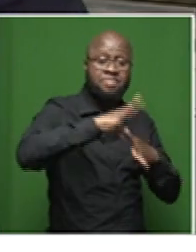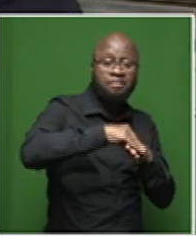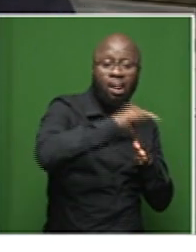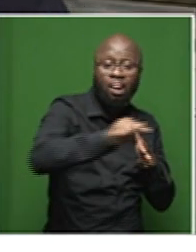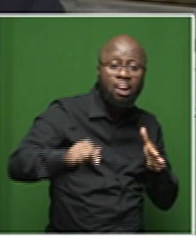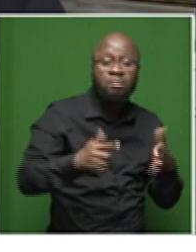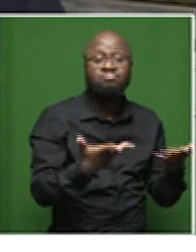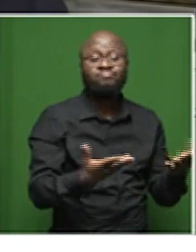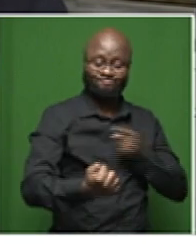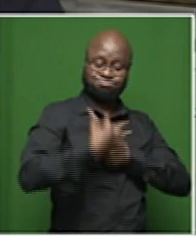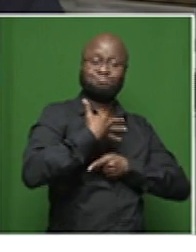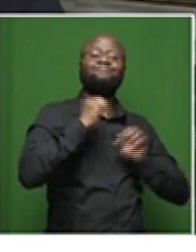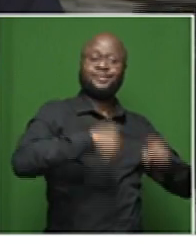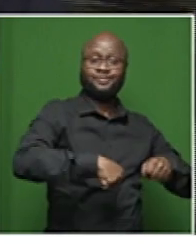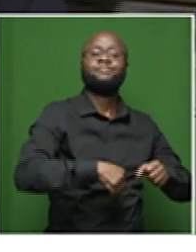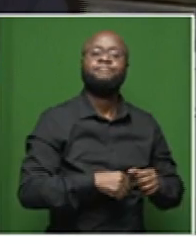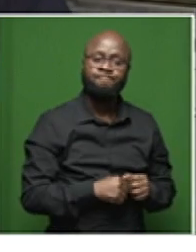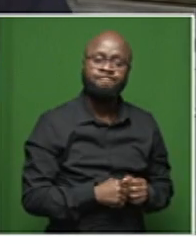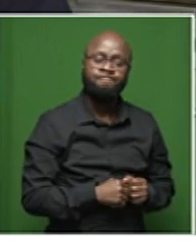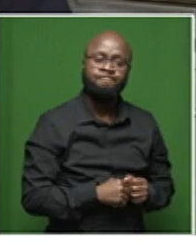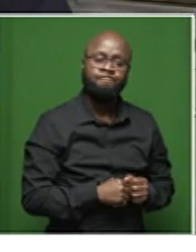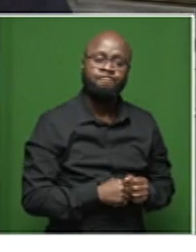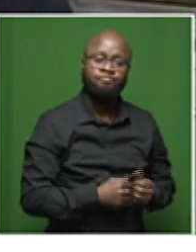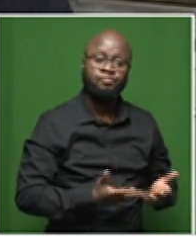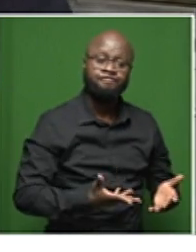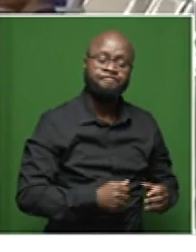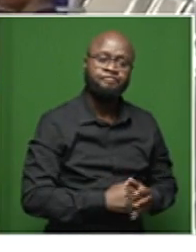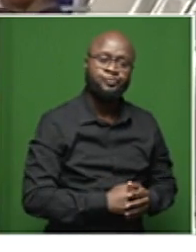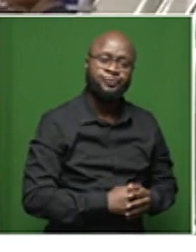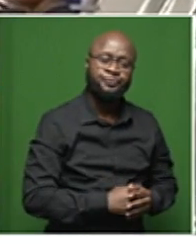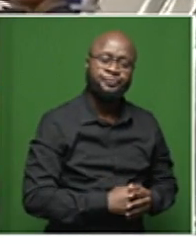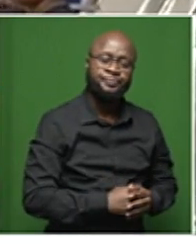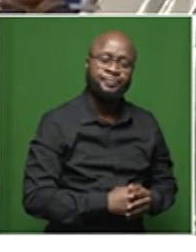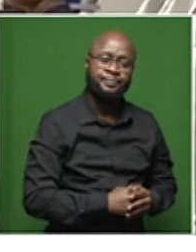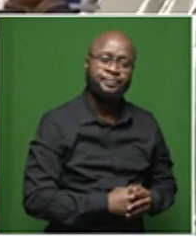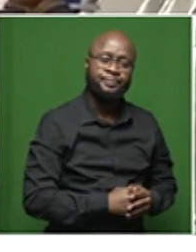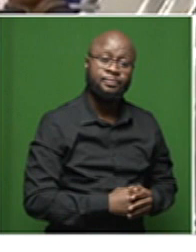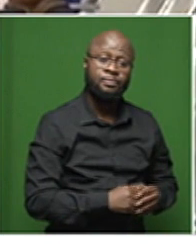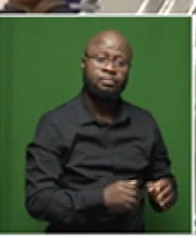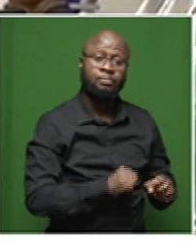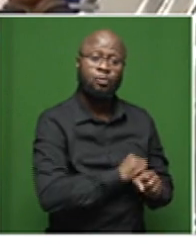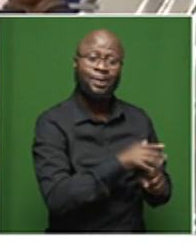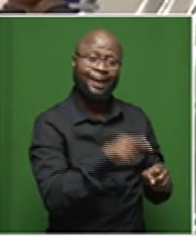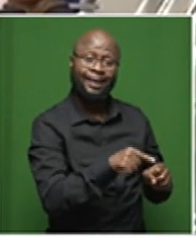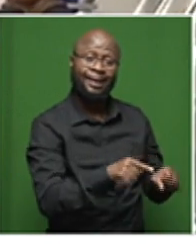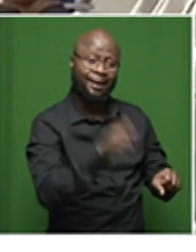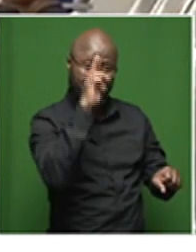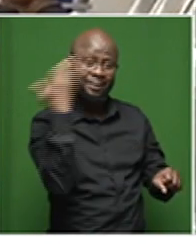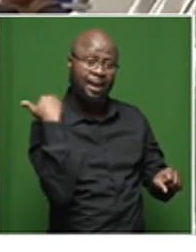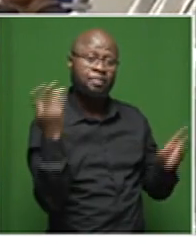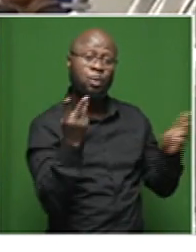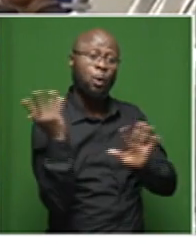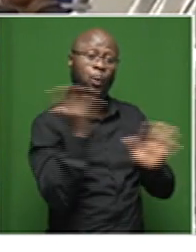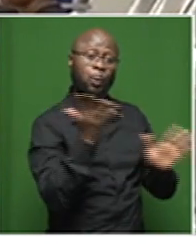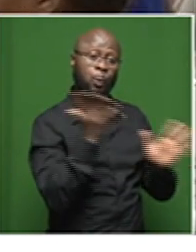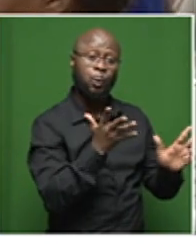had hypertension before, or that they still have hypertension. COVID-19 has seen many people defaulting on